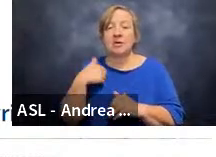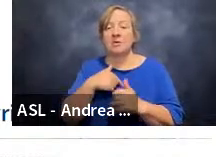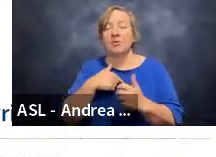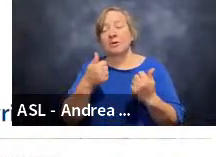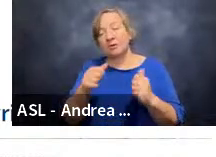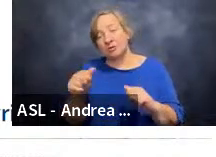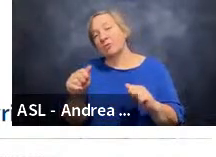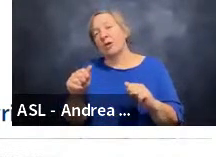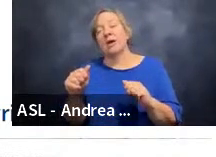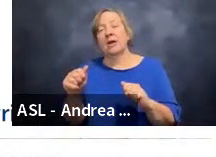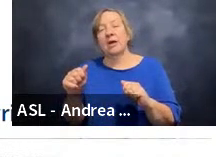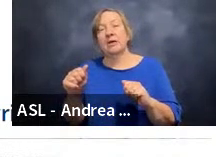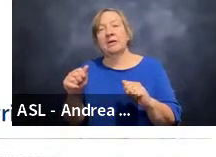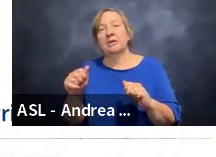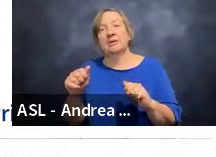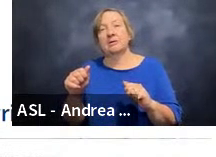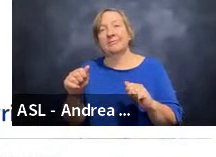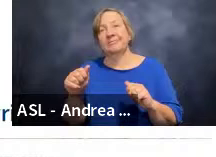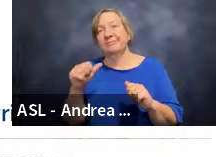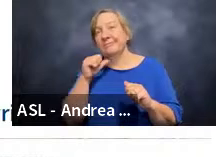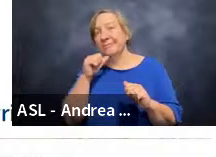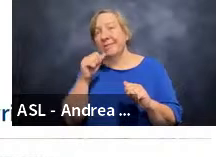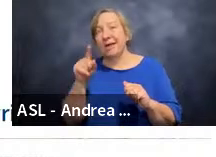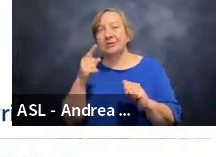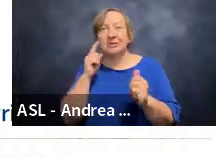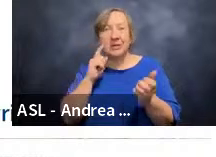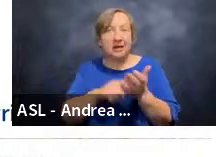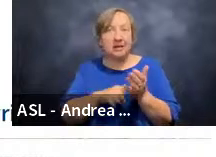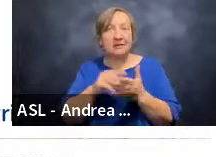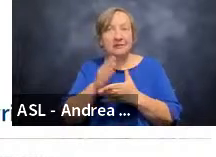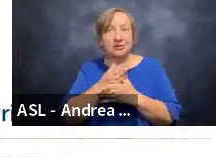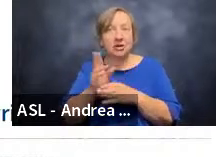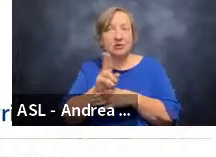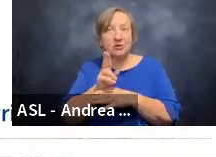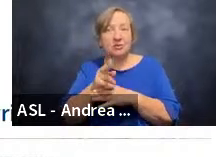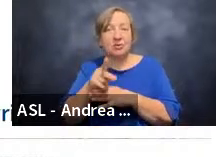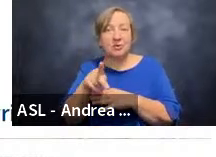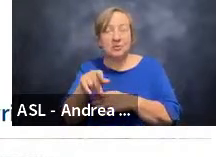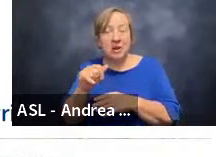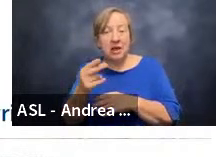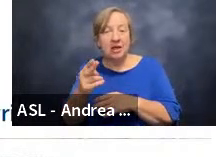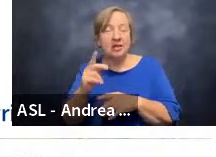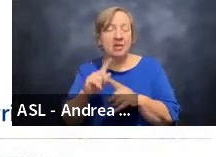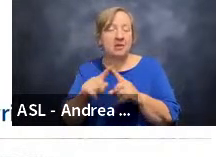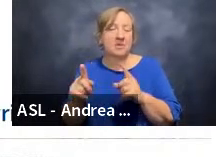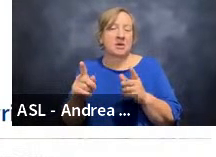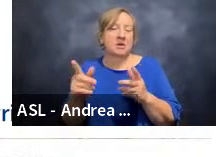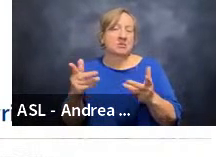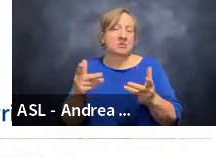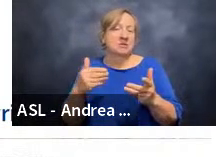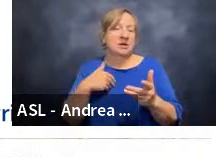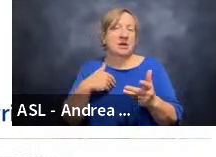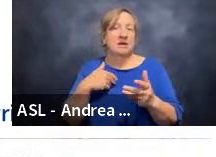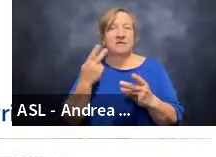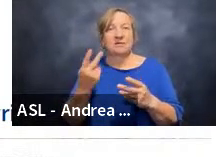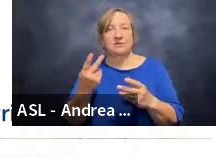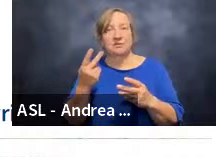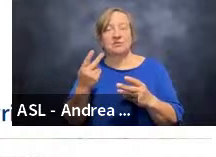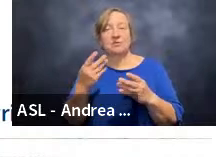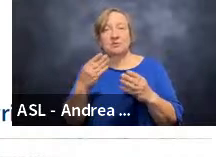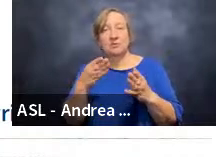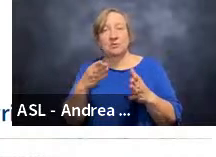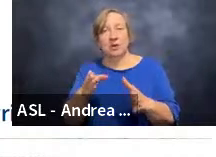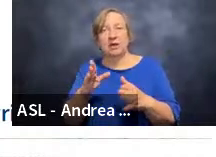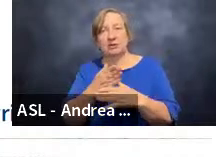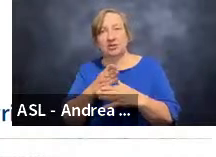get into not just identifying shared use paths, but where we have certainly the two-way shared use paths, but also